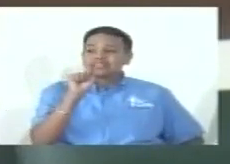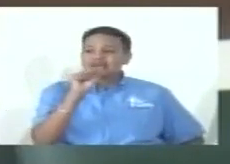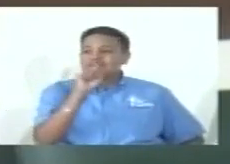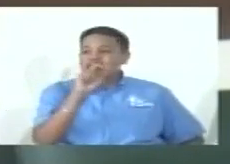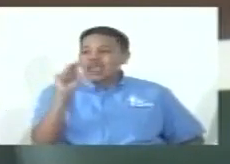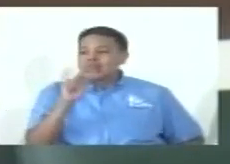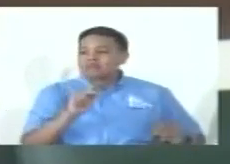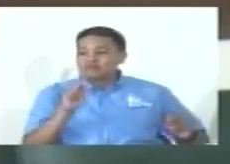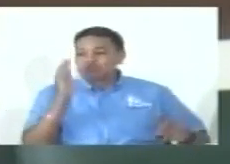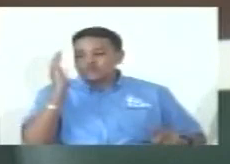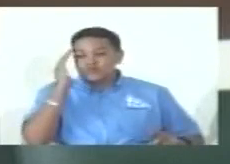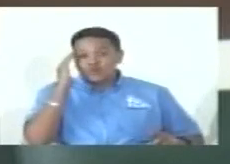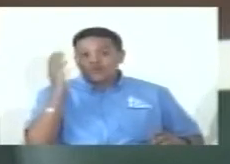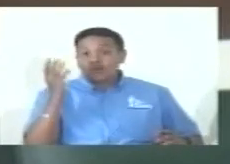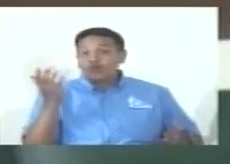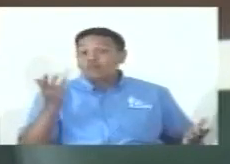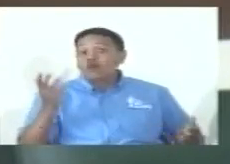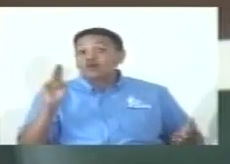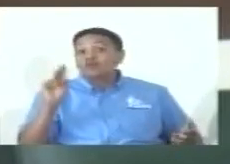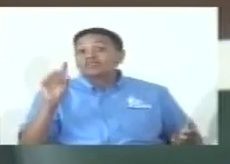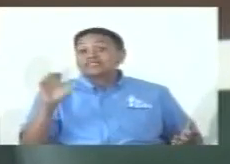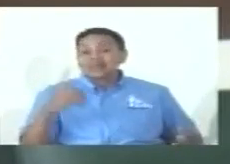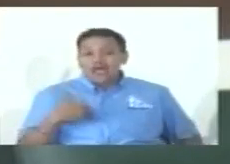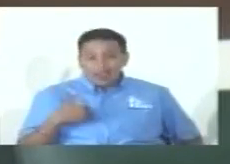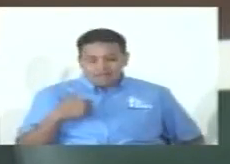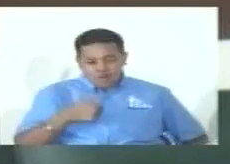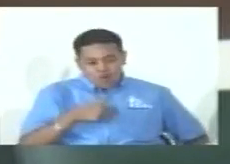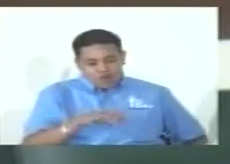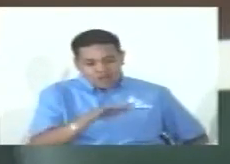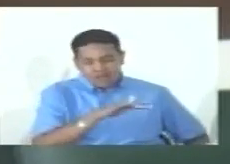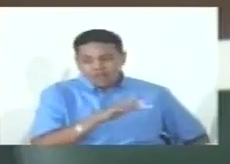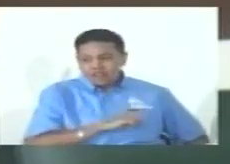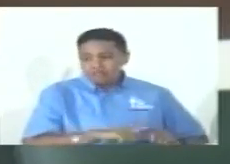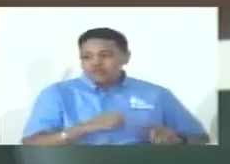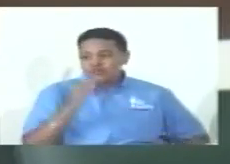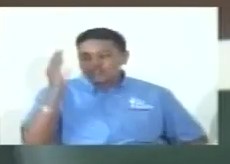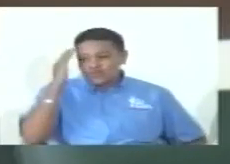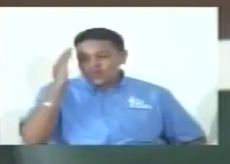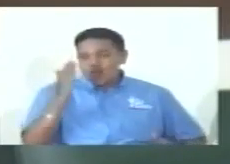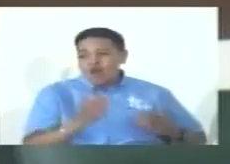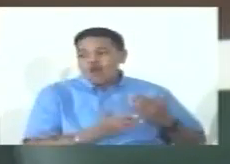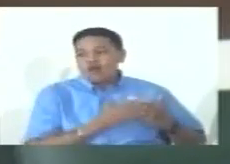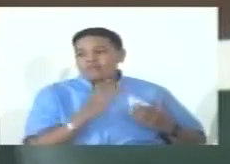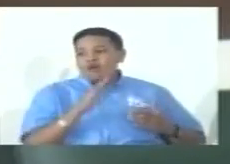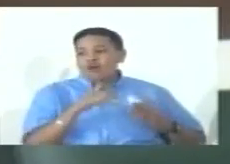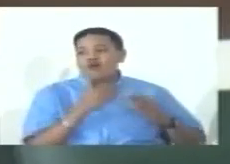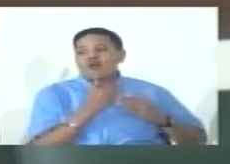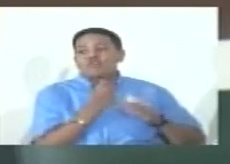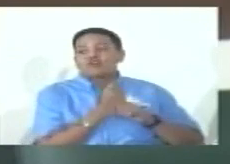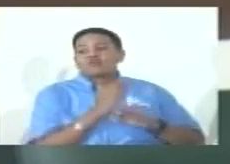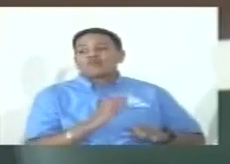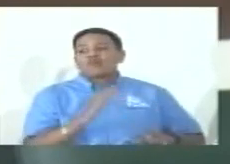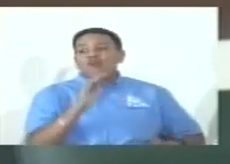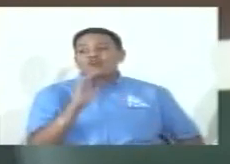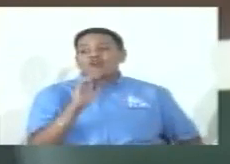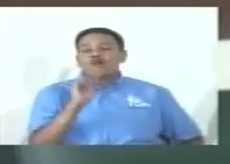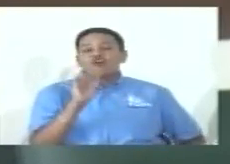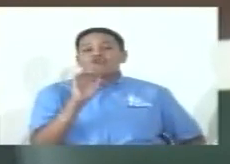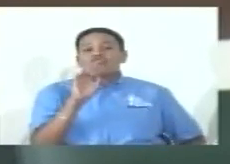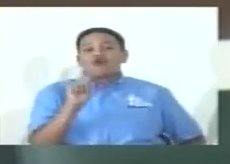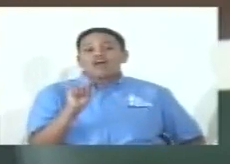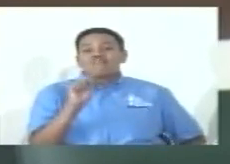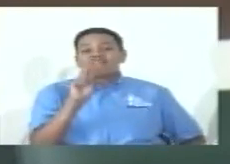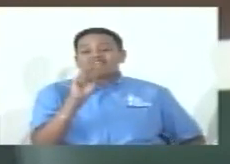She knew the assets well, but she knew almost every worker or craft vendor